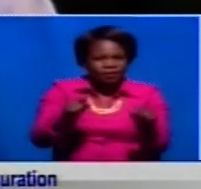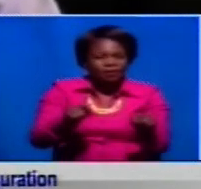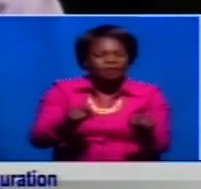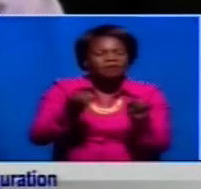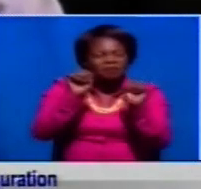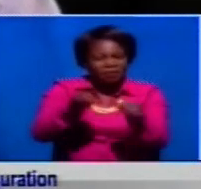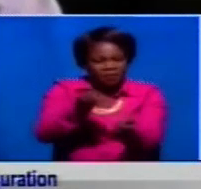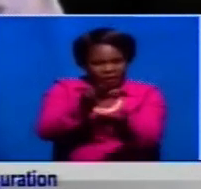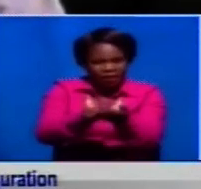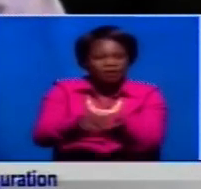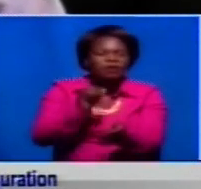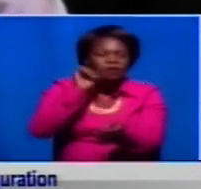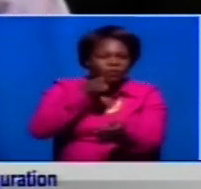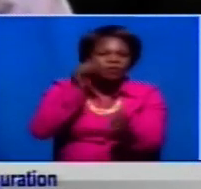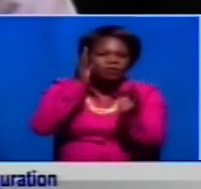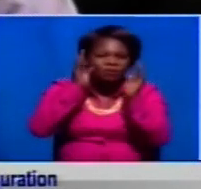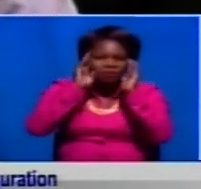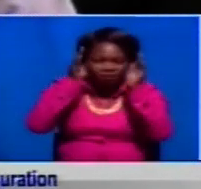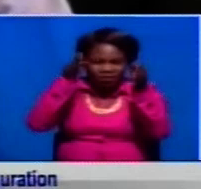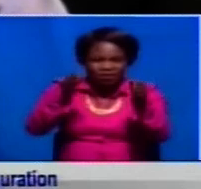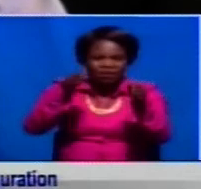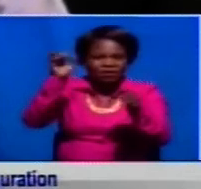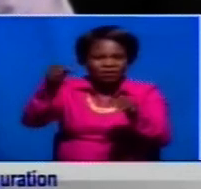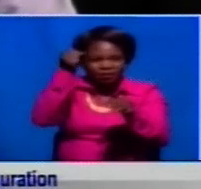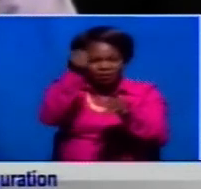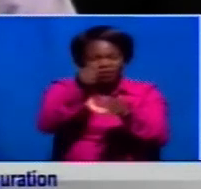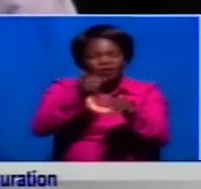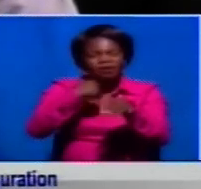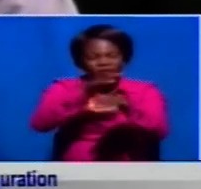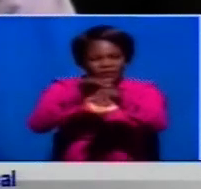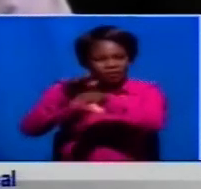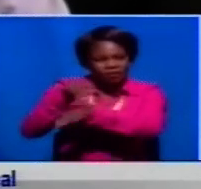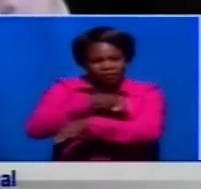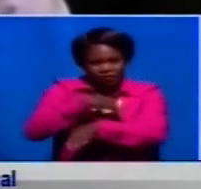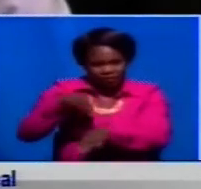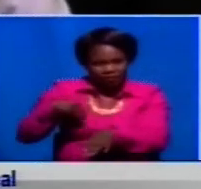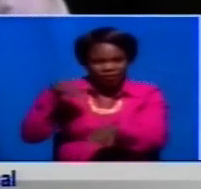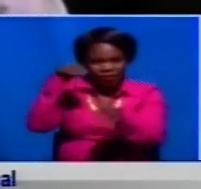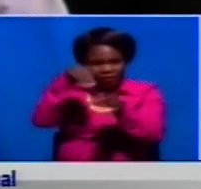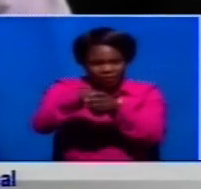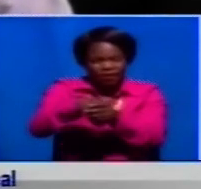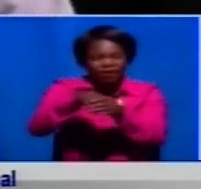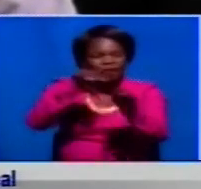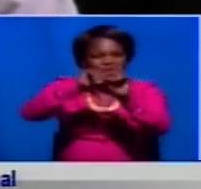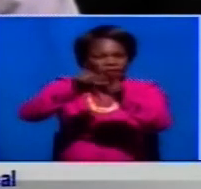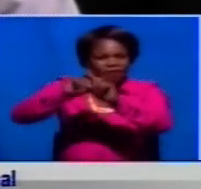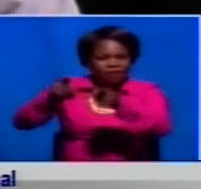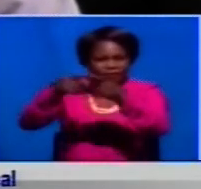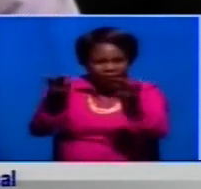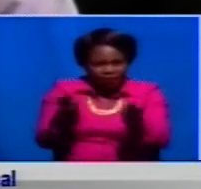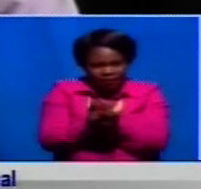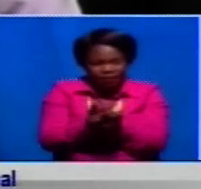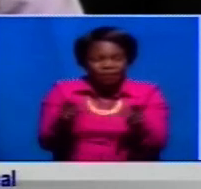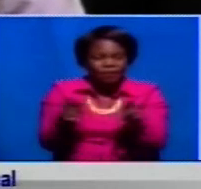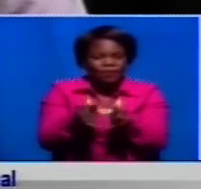to attend the inauguration, and we ask all the members to attend the inauguration in all various places. And we